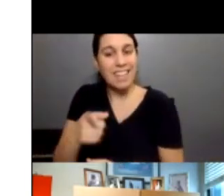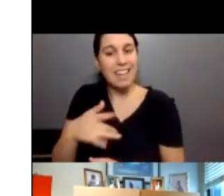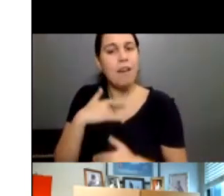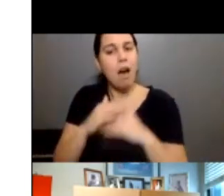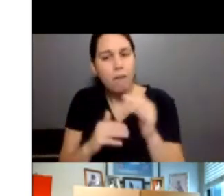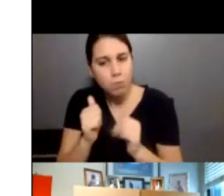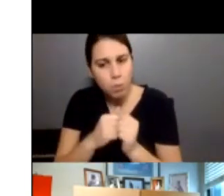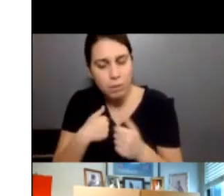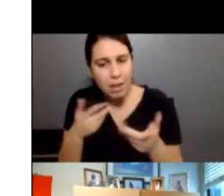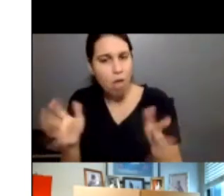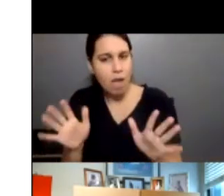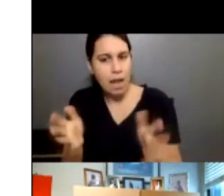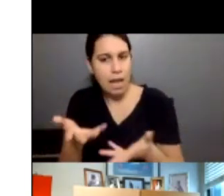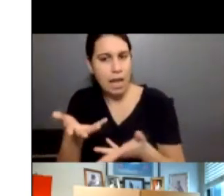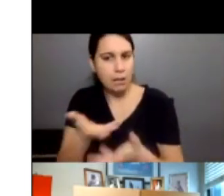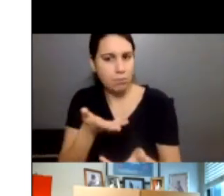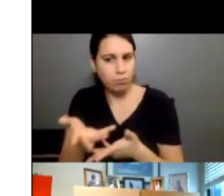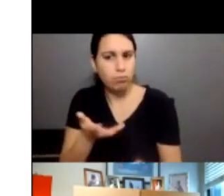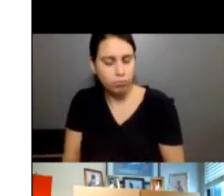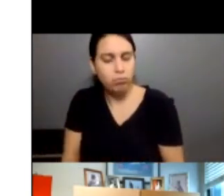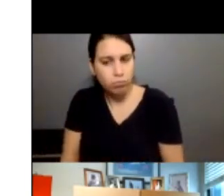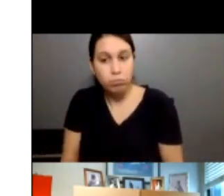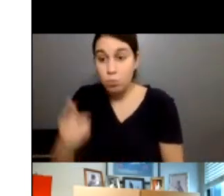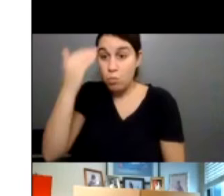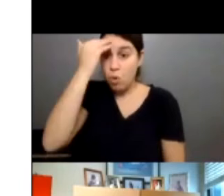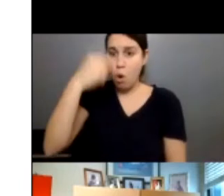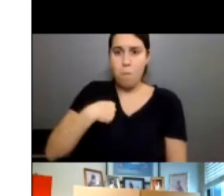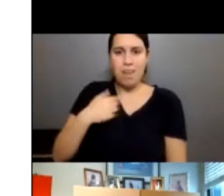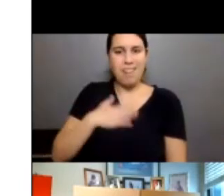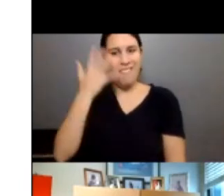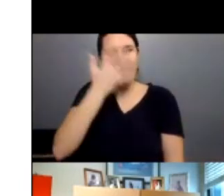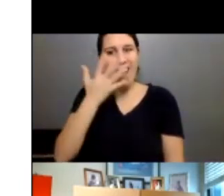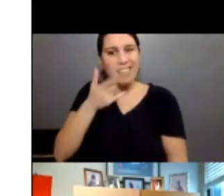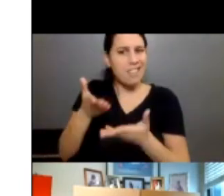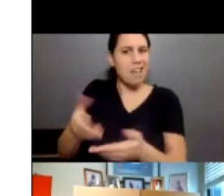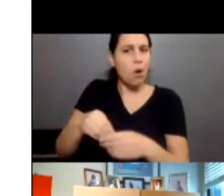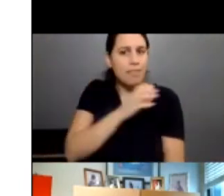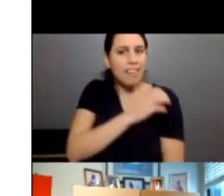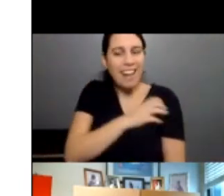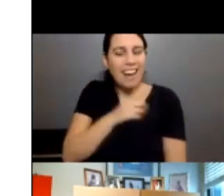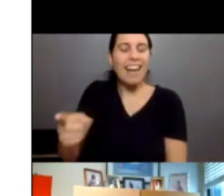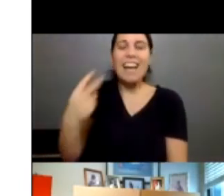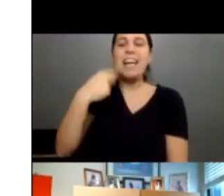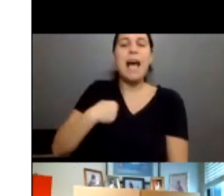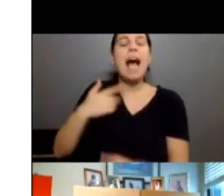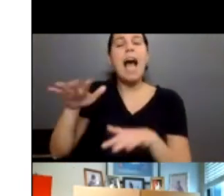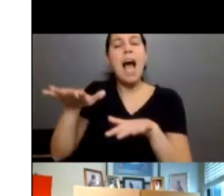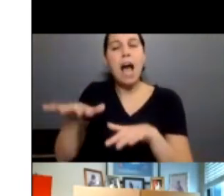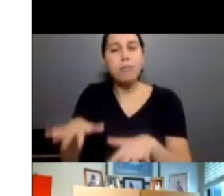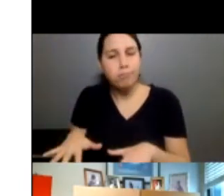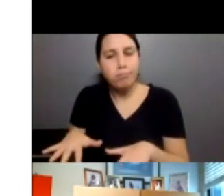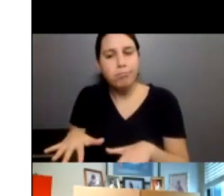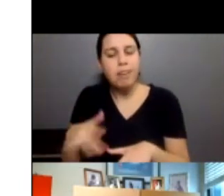with me and know me as a familiar face in the clinic and are able to relax and feel less